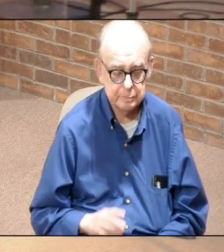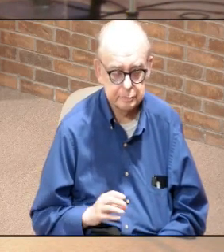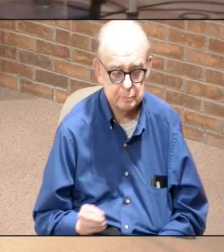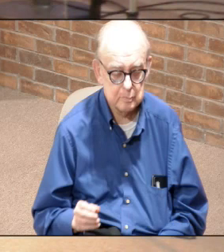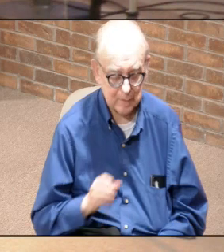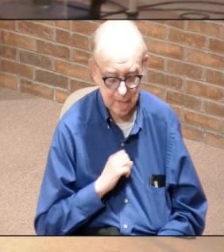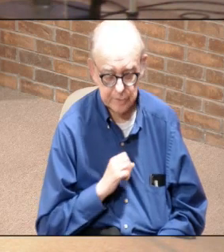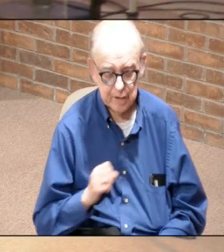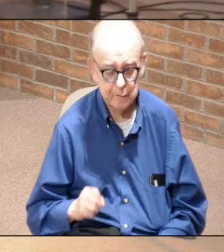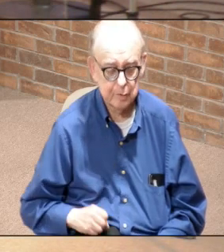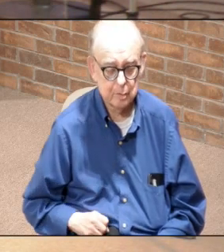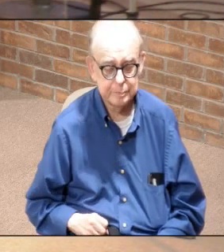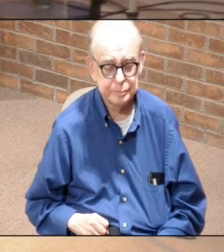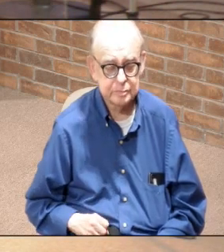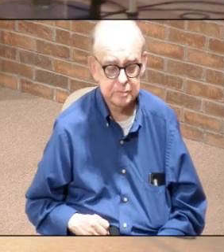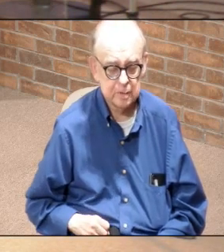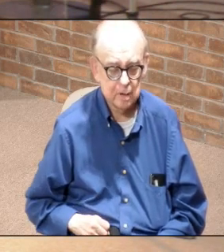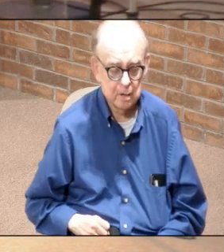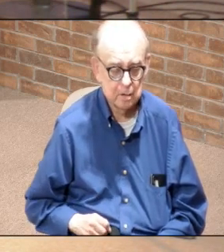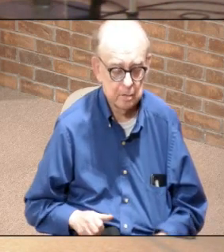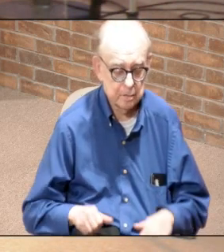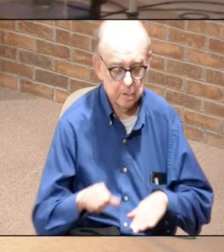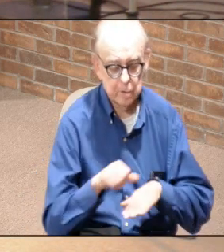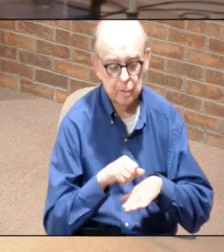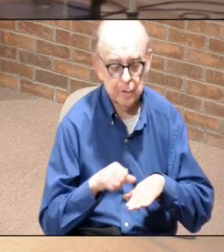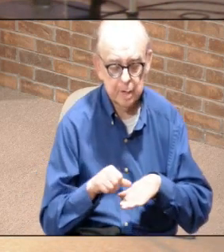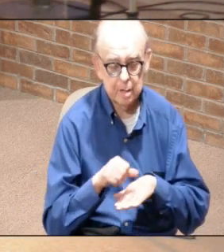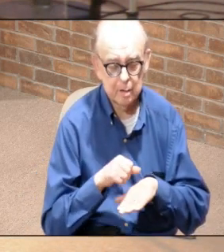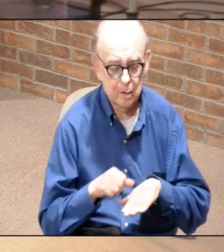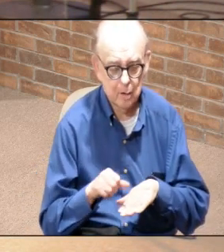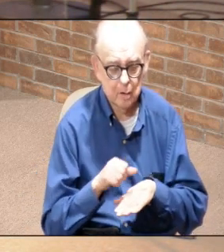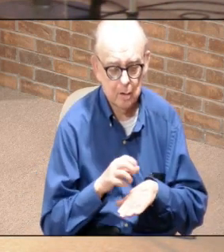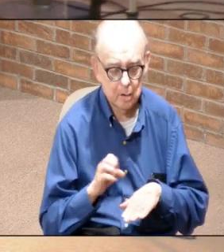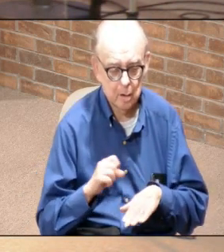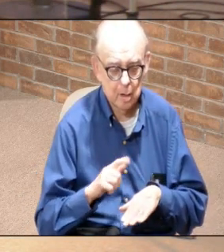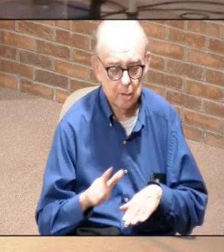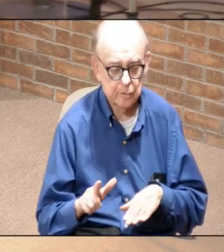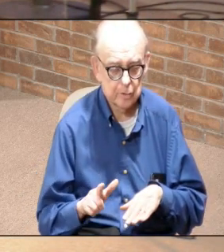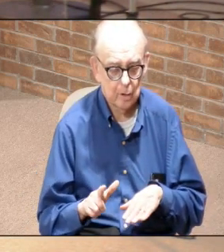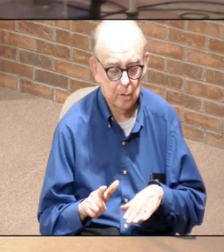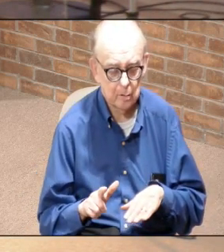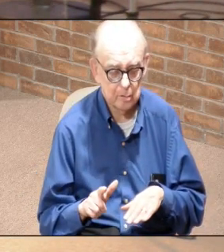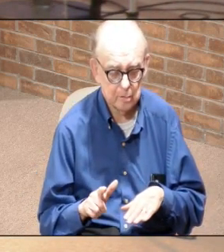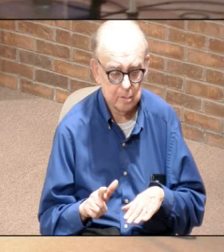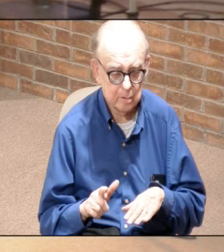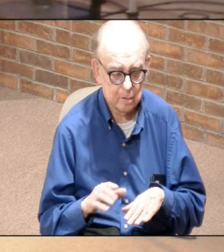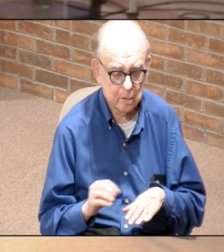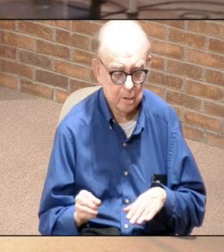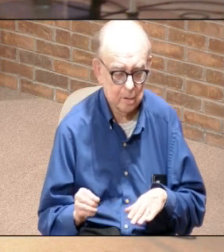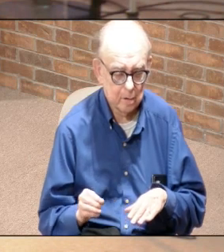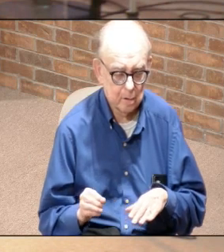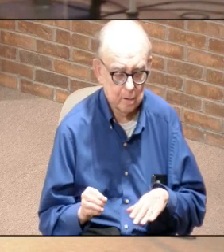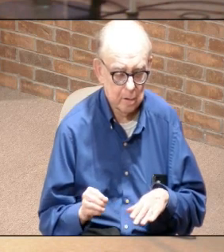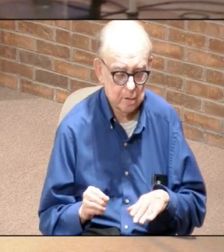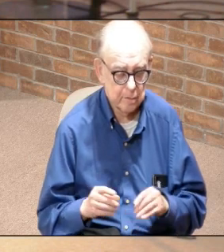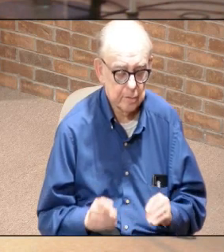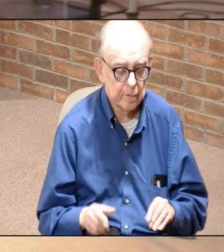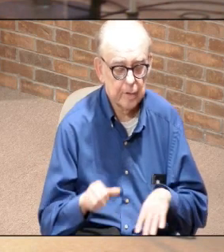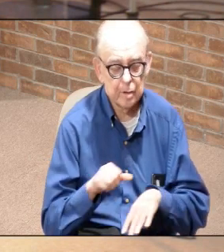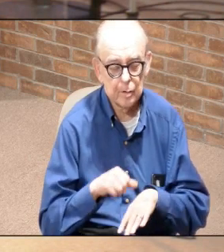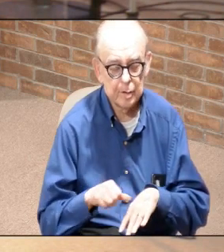And Samuel anointed Saul. And in the